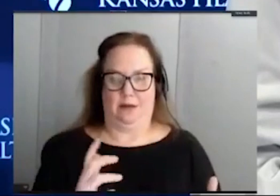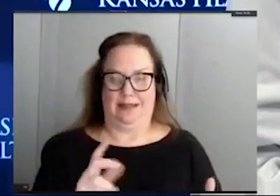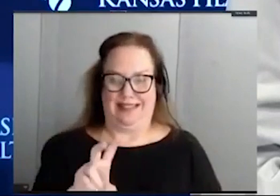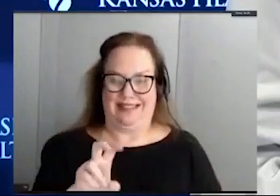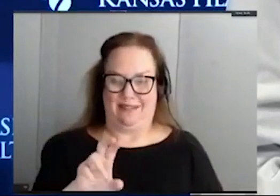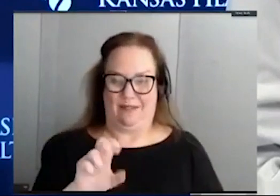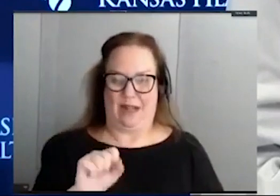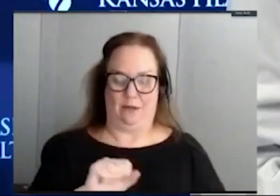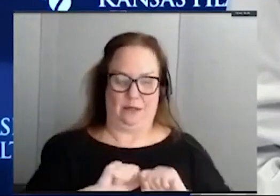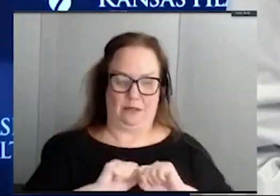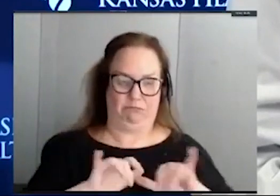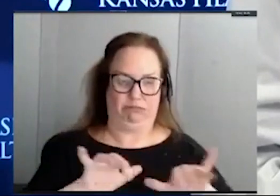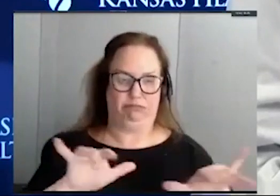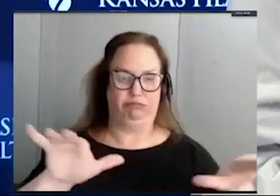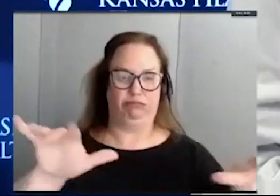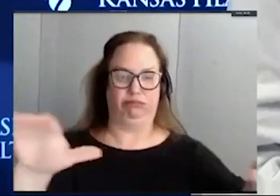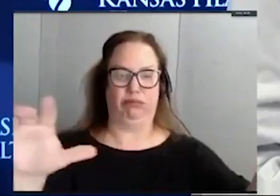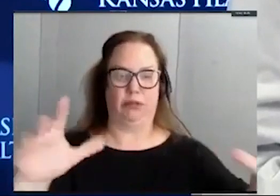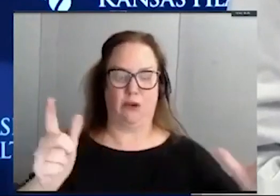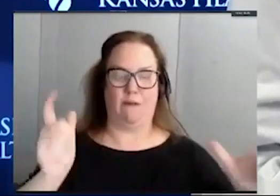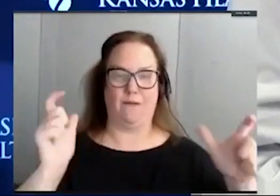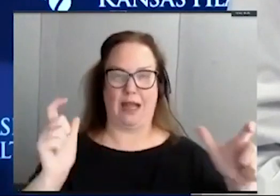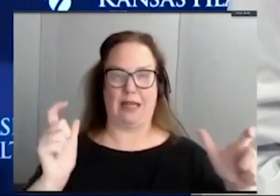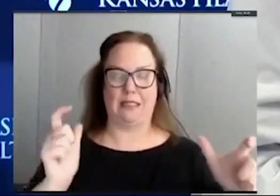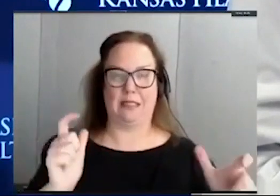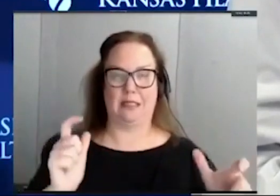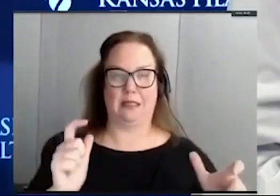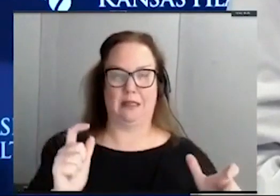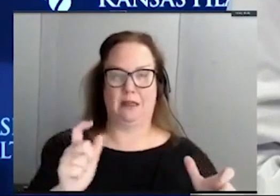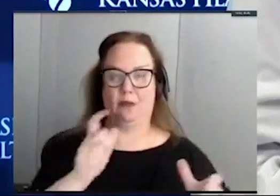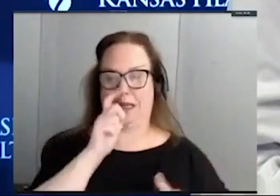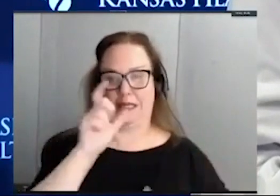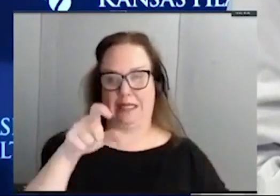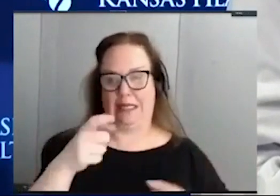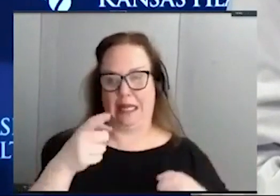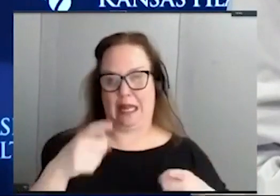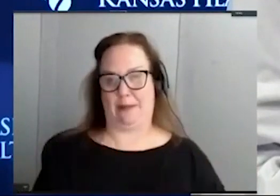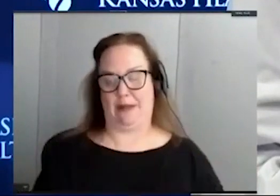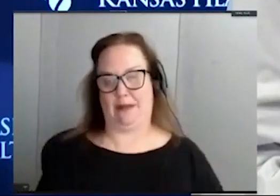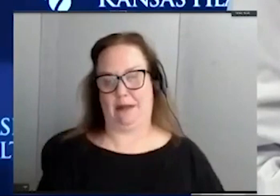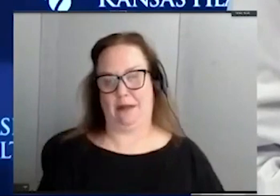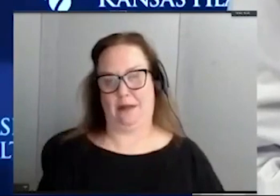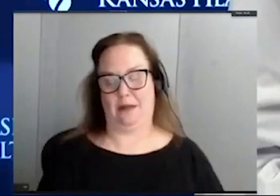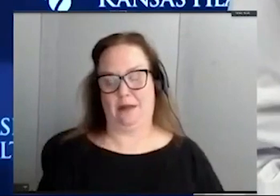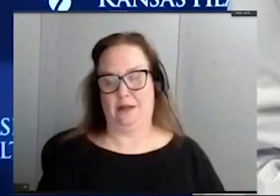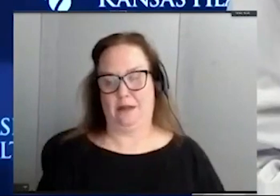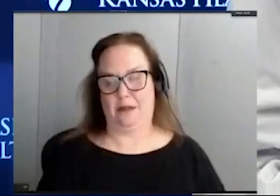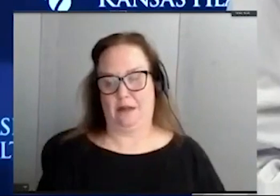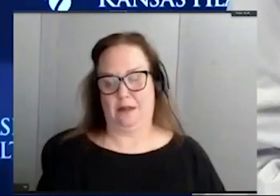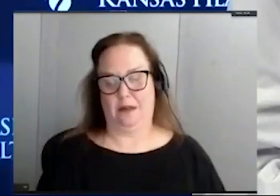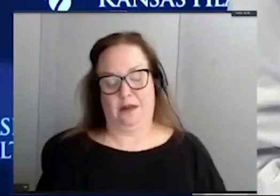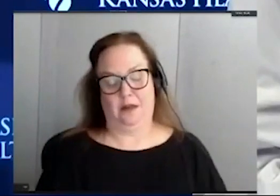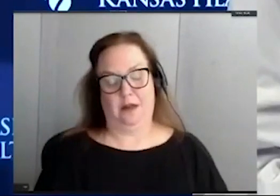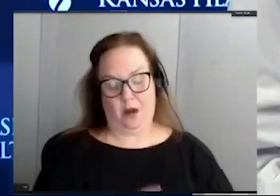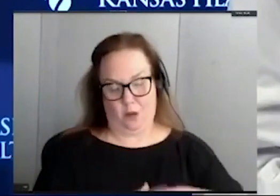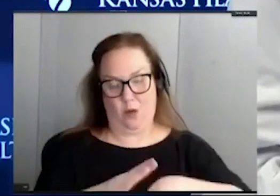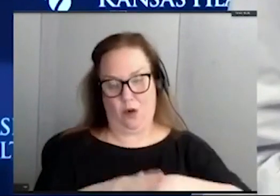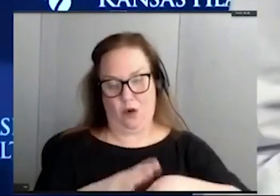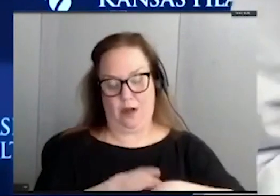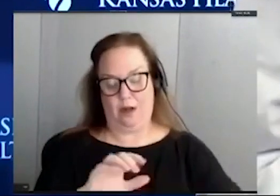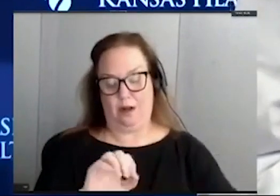our population so rapidly when that did not have to happen. The thing that is our warning is that